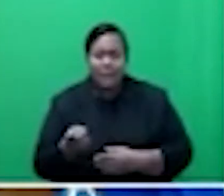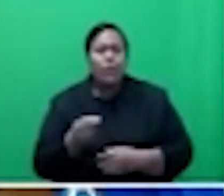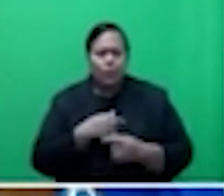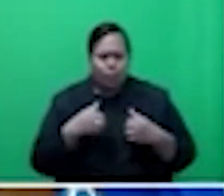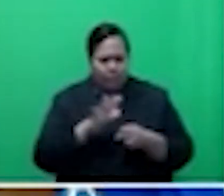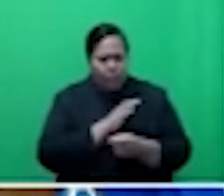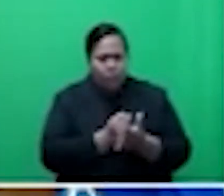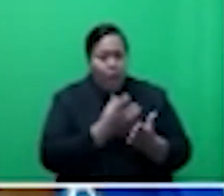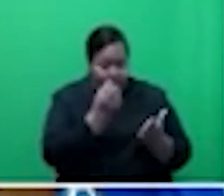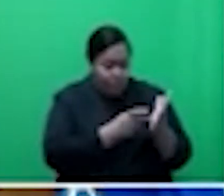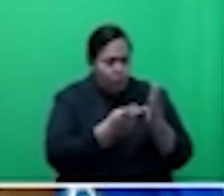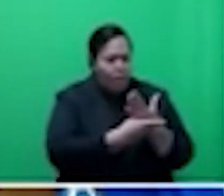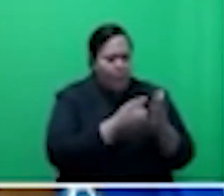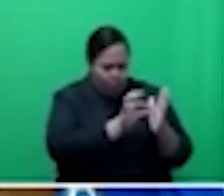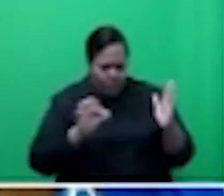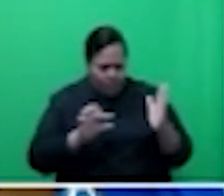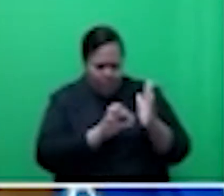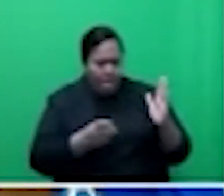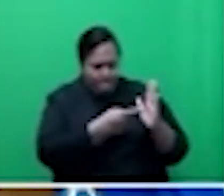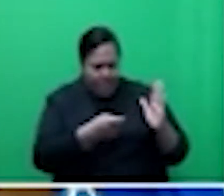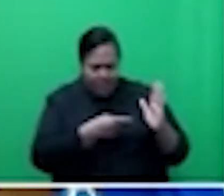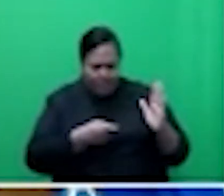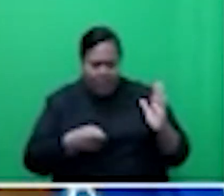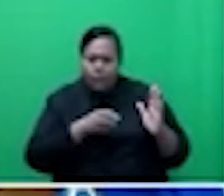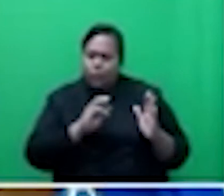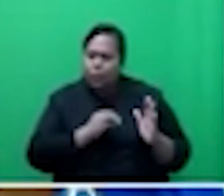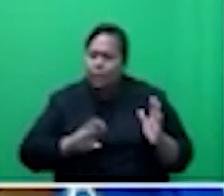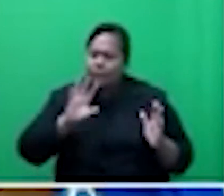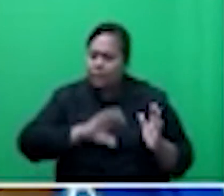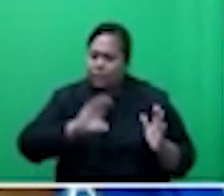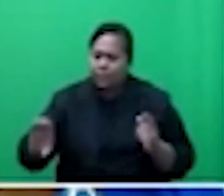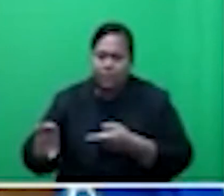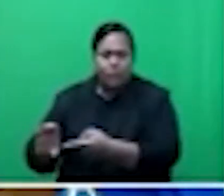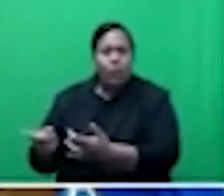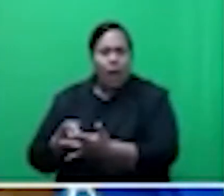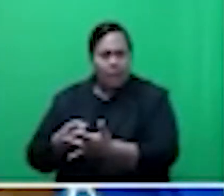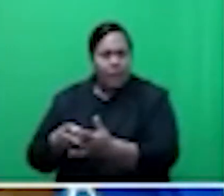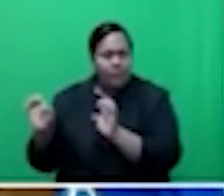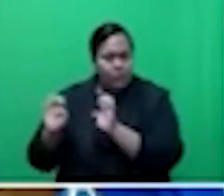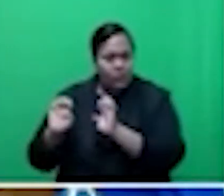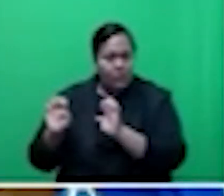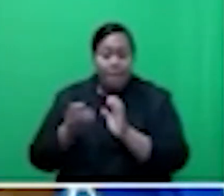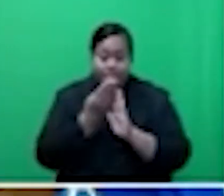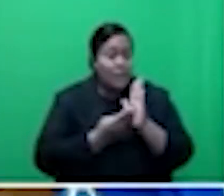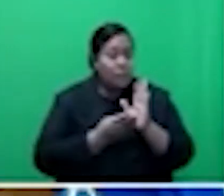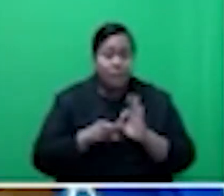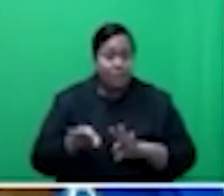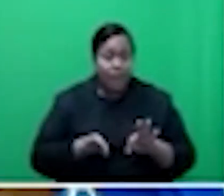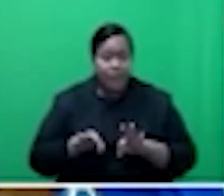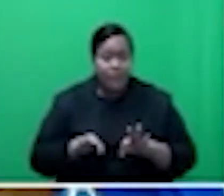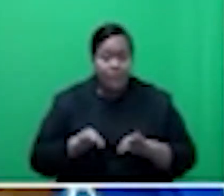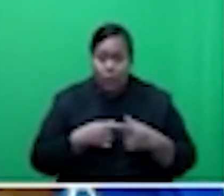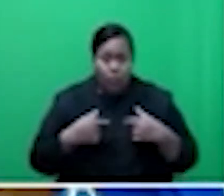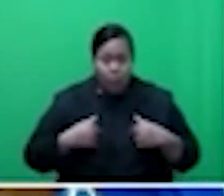out of existing projects because there's an urgent need there and there. Whenever you do a budget is a plan. It's built in the context